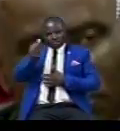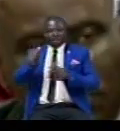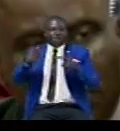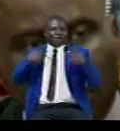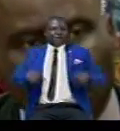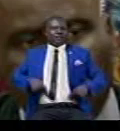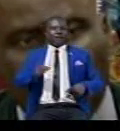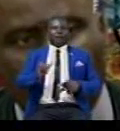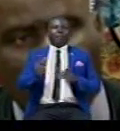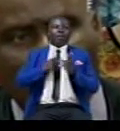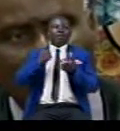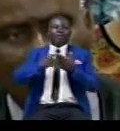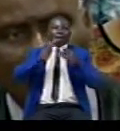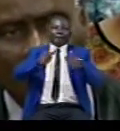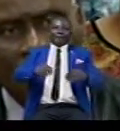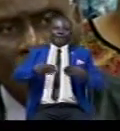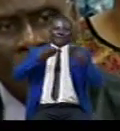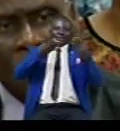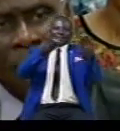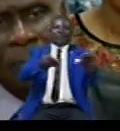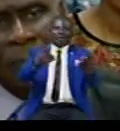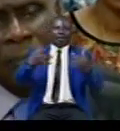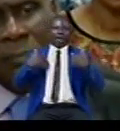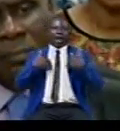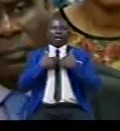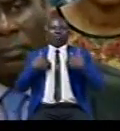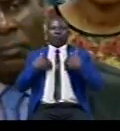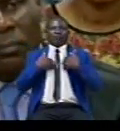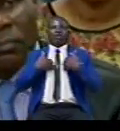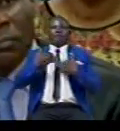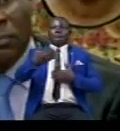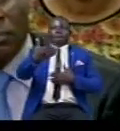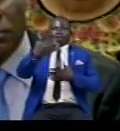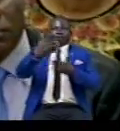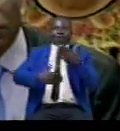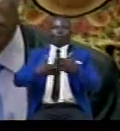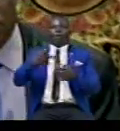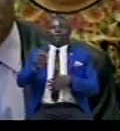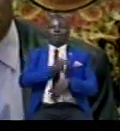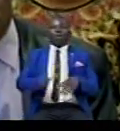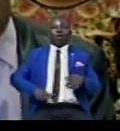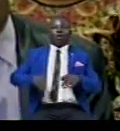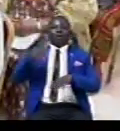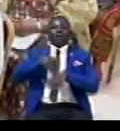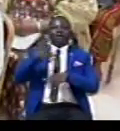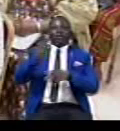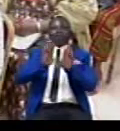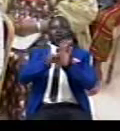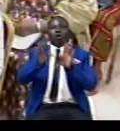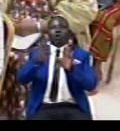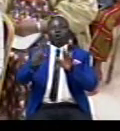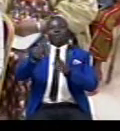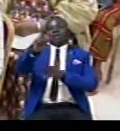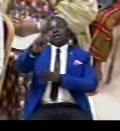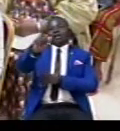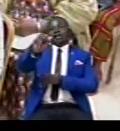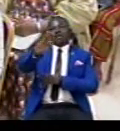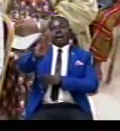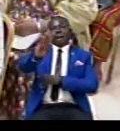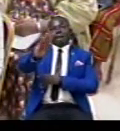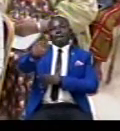and then present the animals before the Lord at the door the Tabernacle and then the two